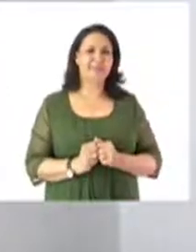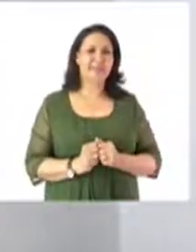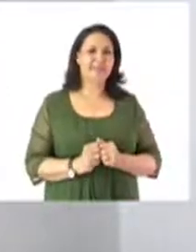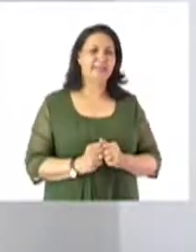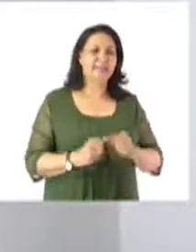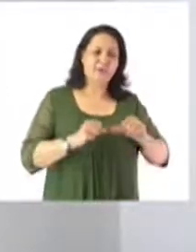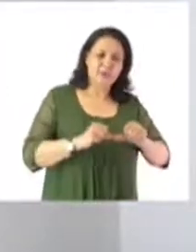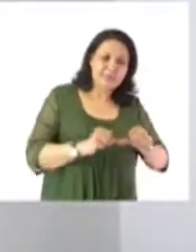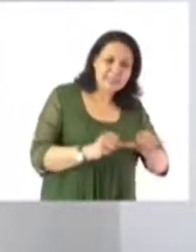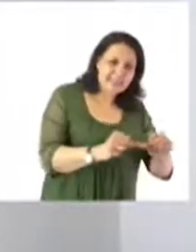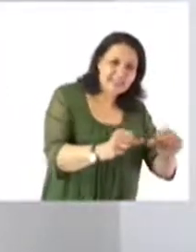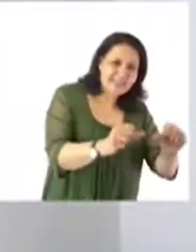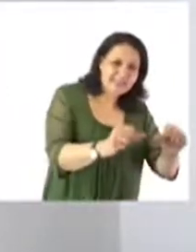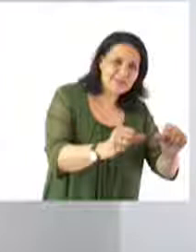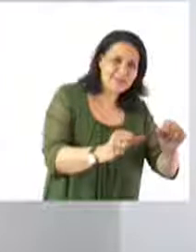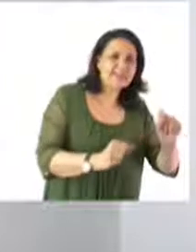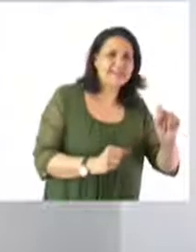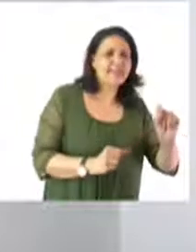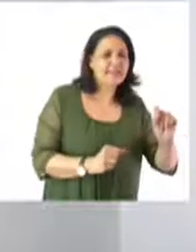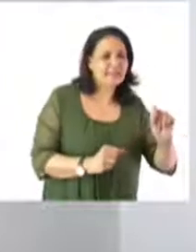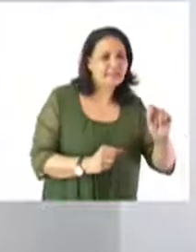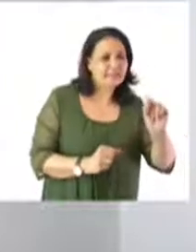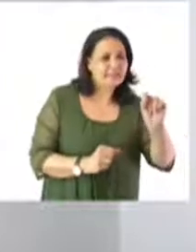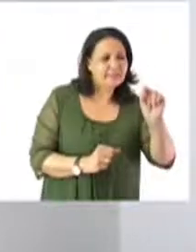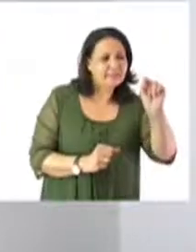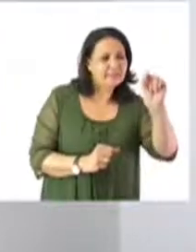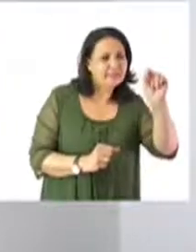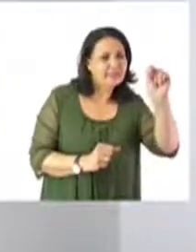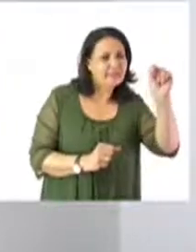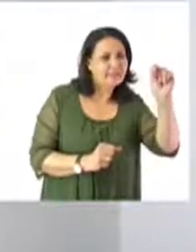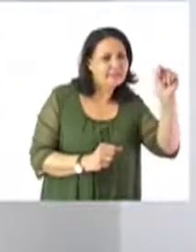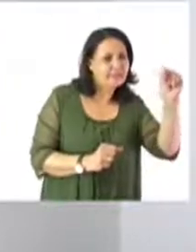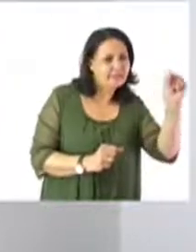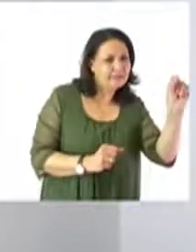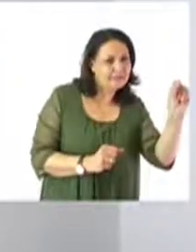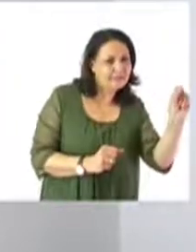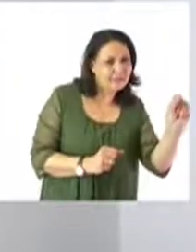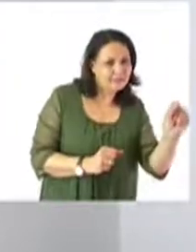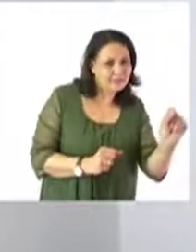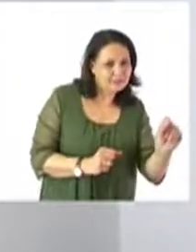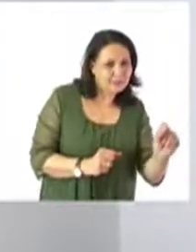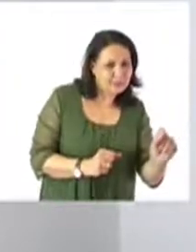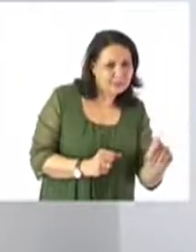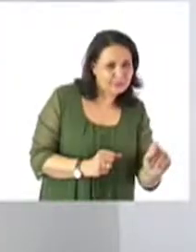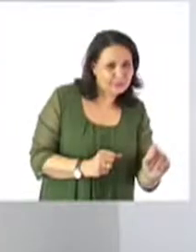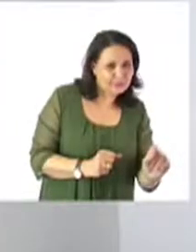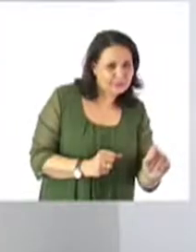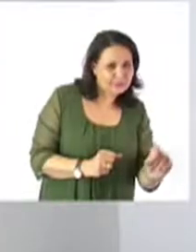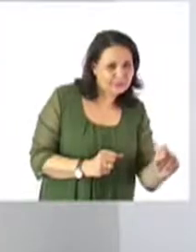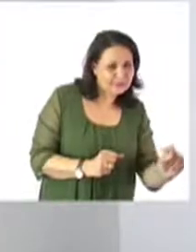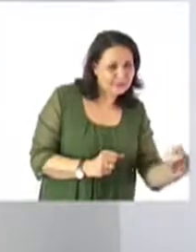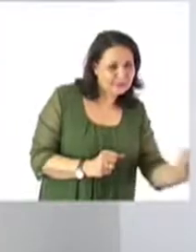go on, and in the open squares, I want you to write number 2.